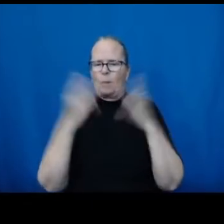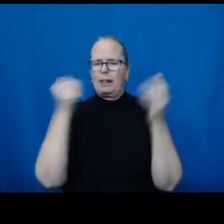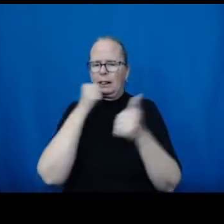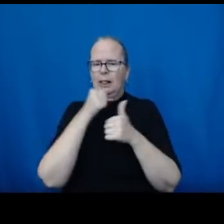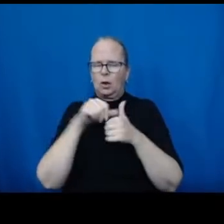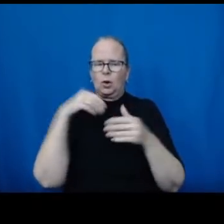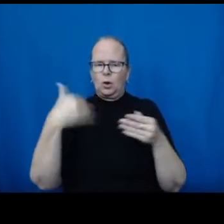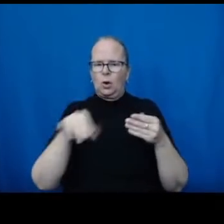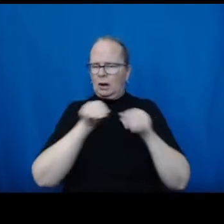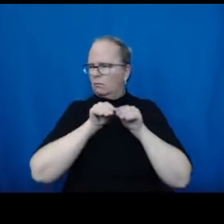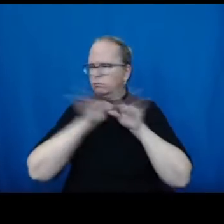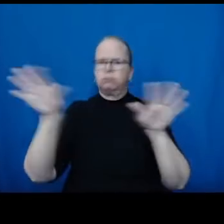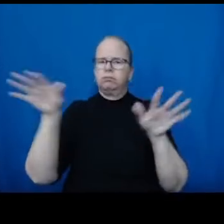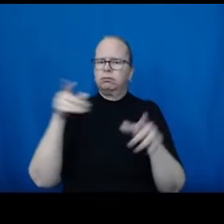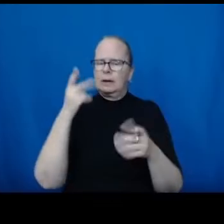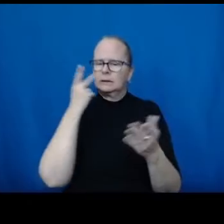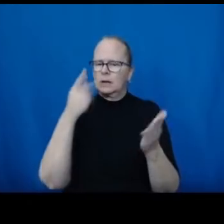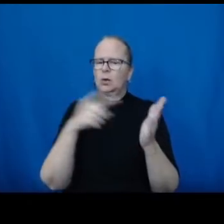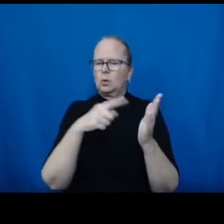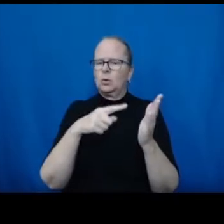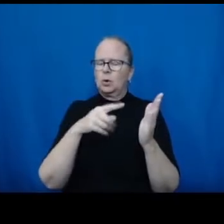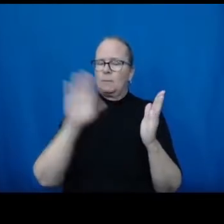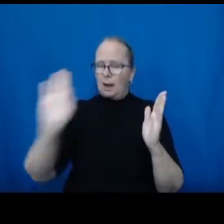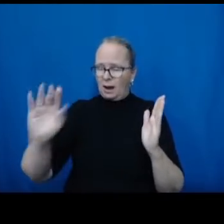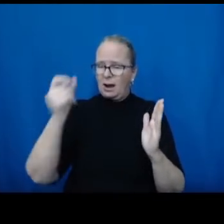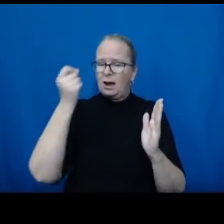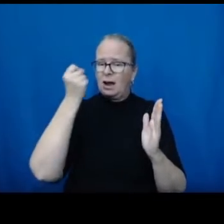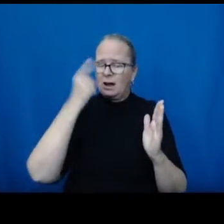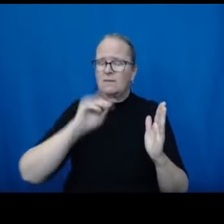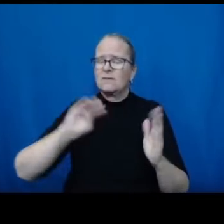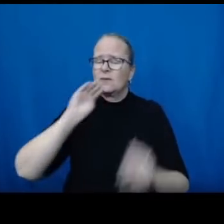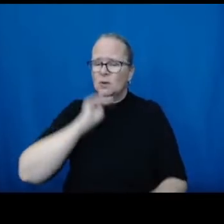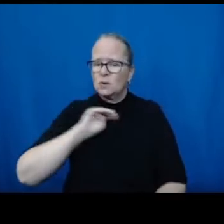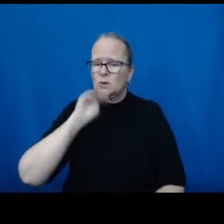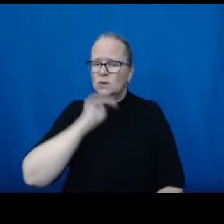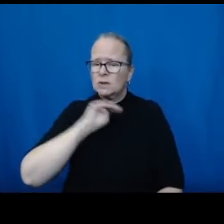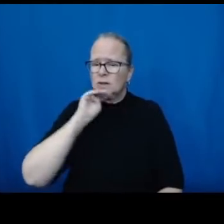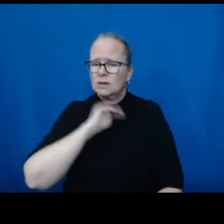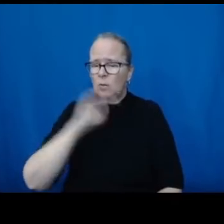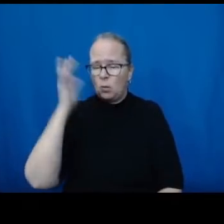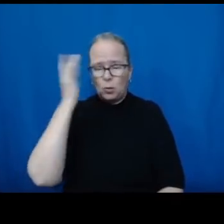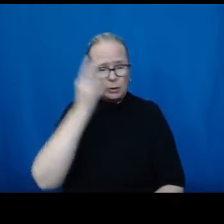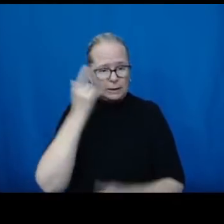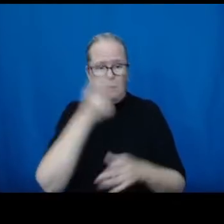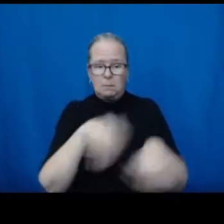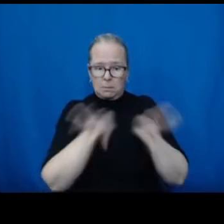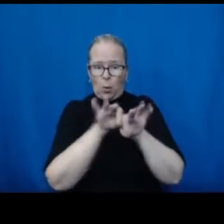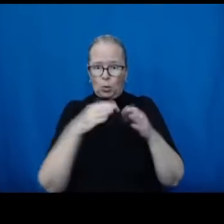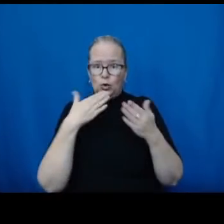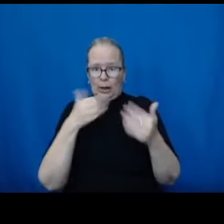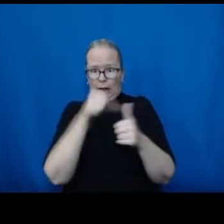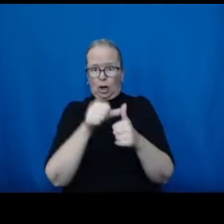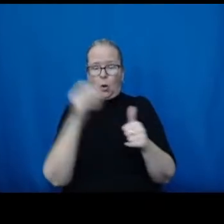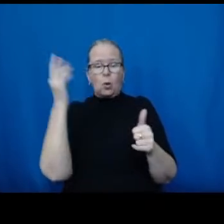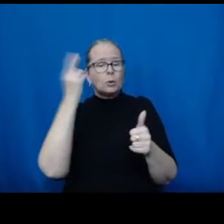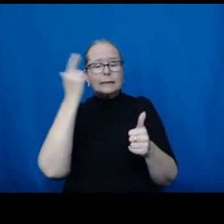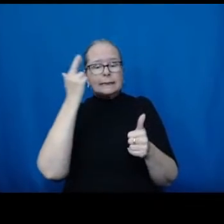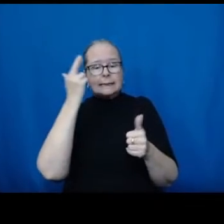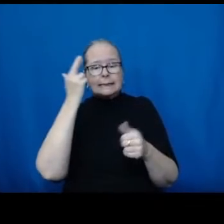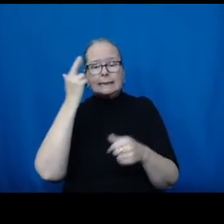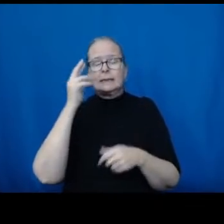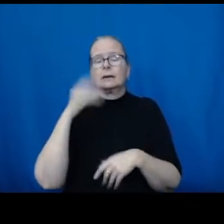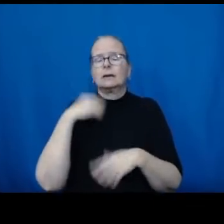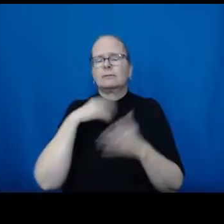number of reasons. Number one, we know, and research tells us this, that people trust and listen to healthcare